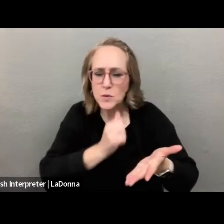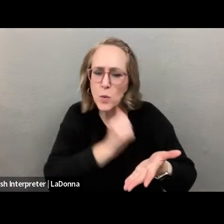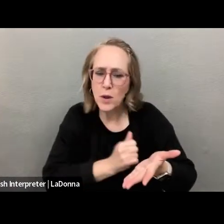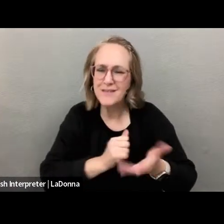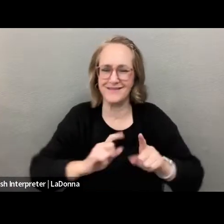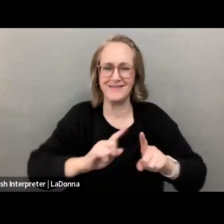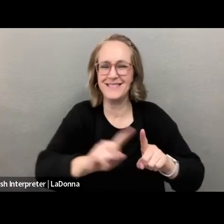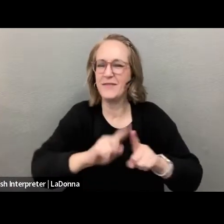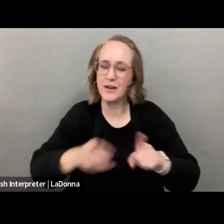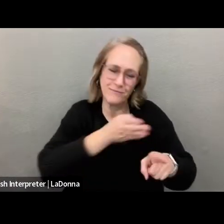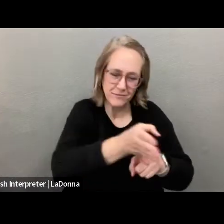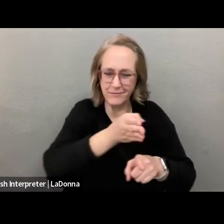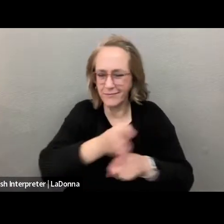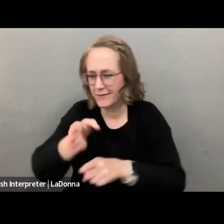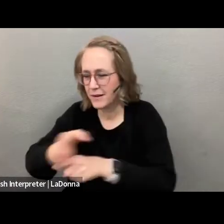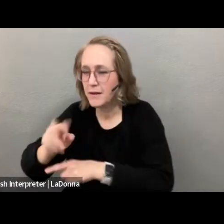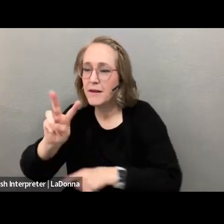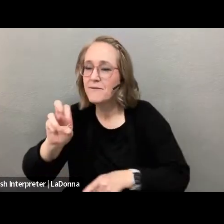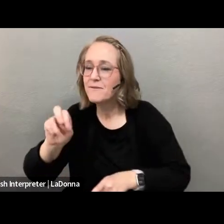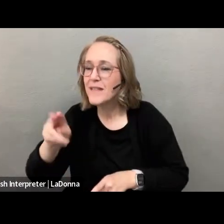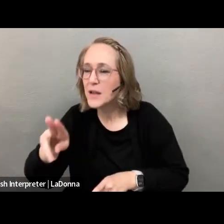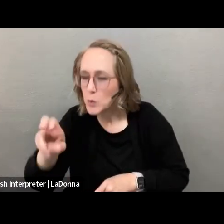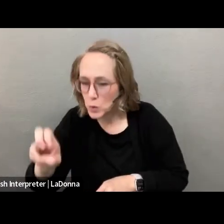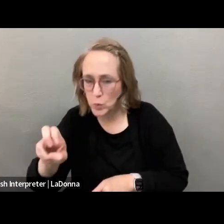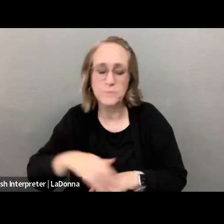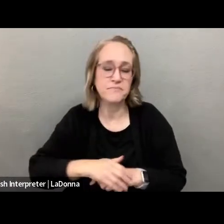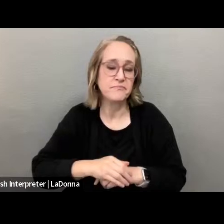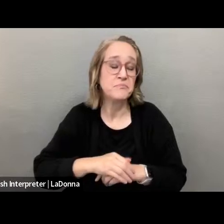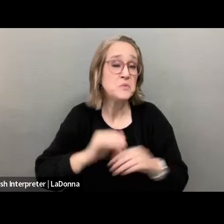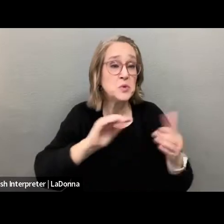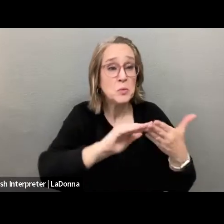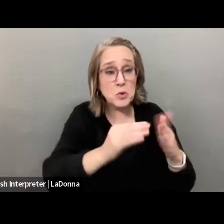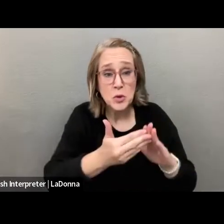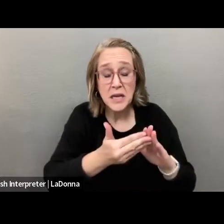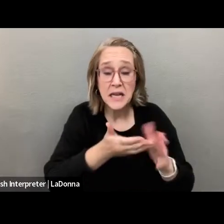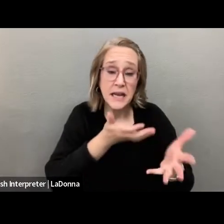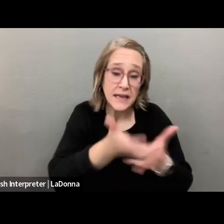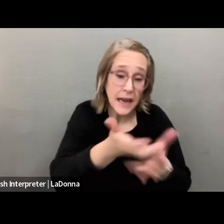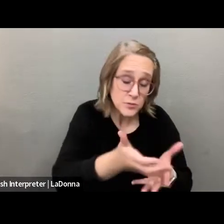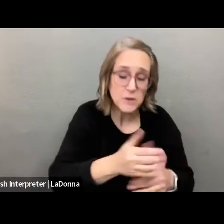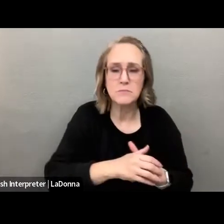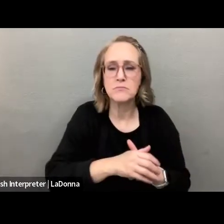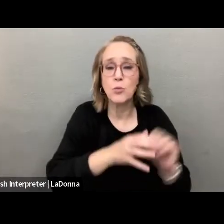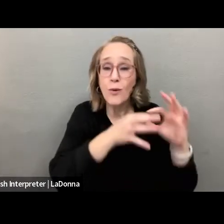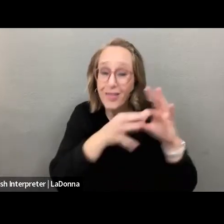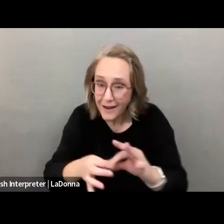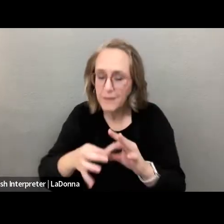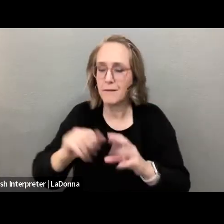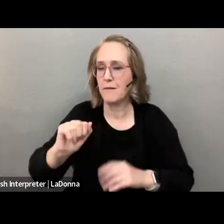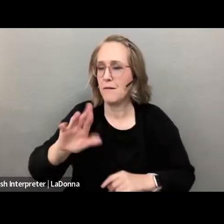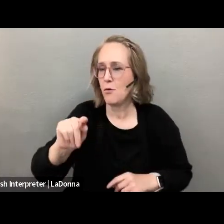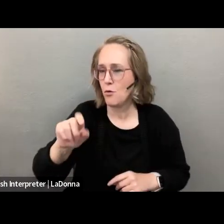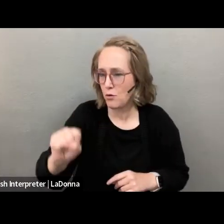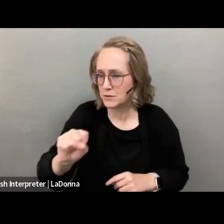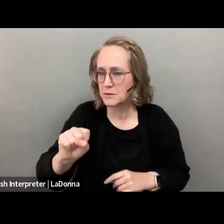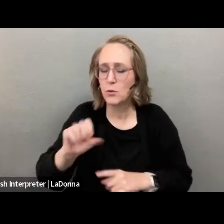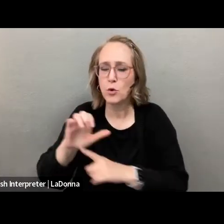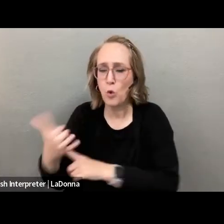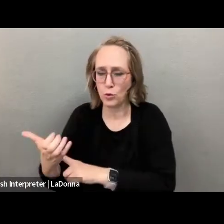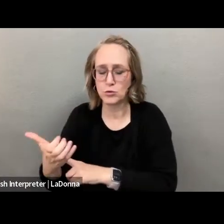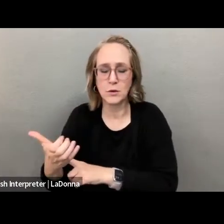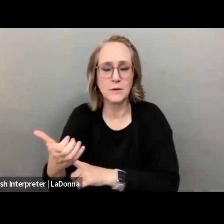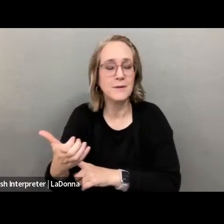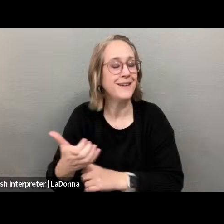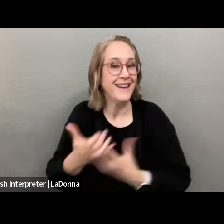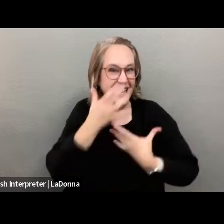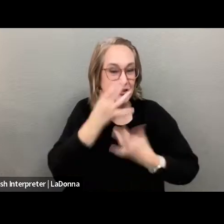community engagement and arts and culture. So it's actually led to them referring us to